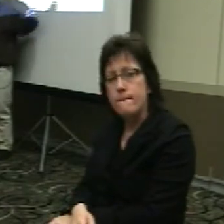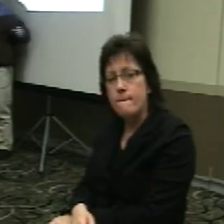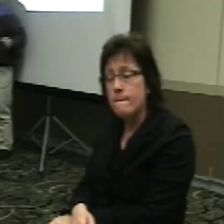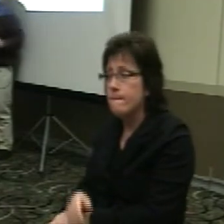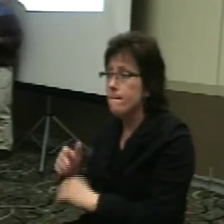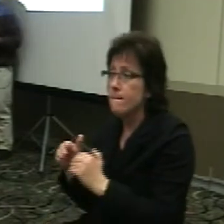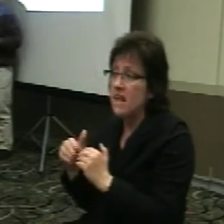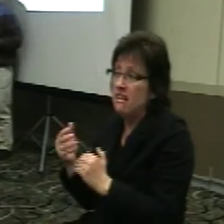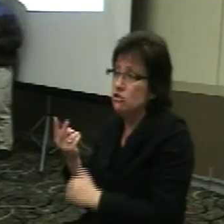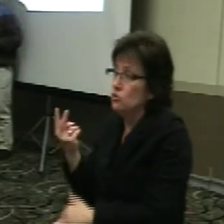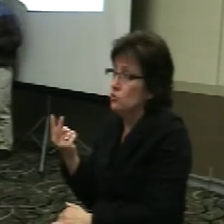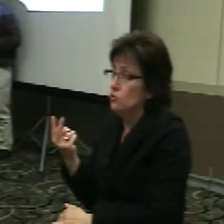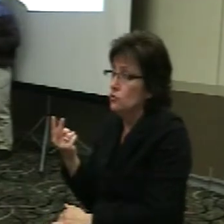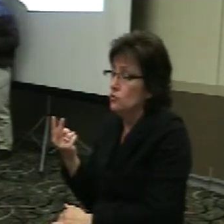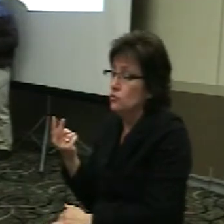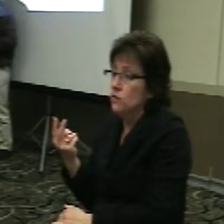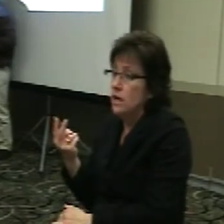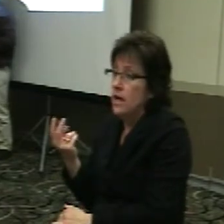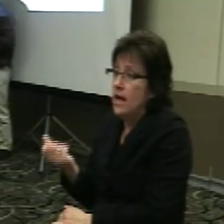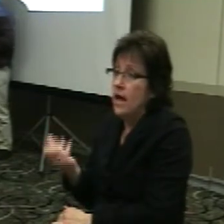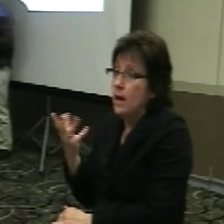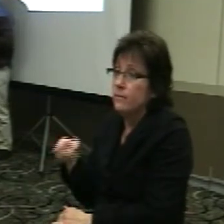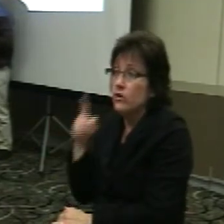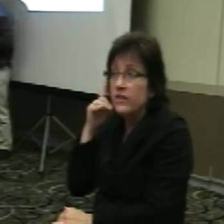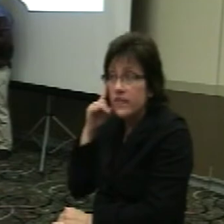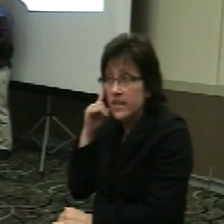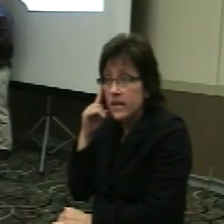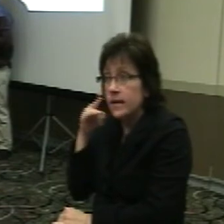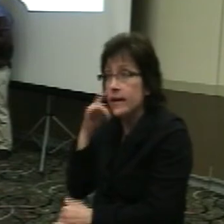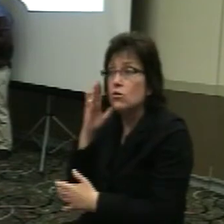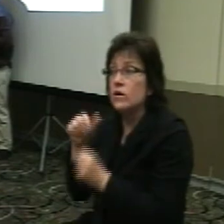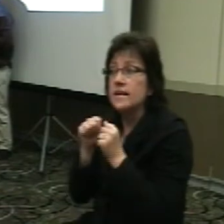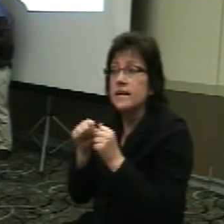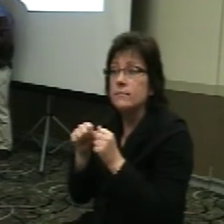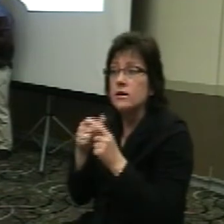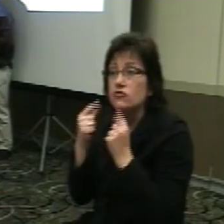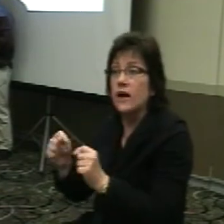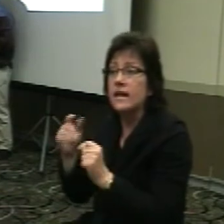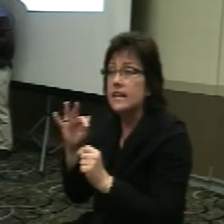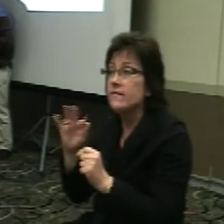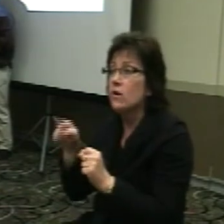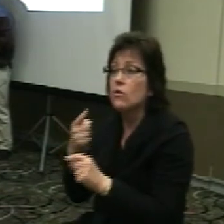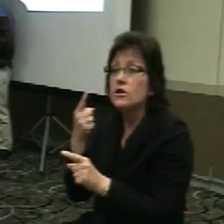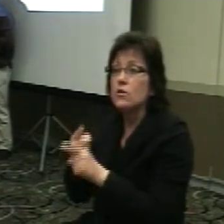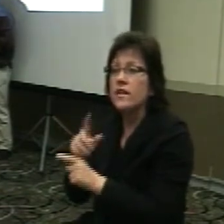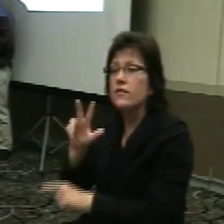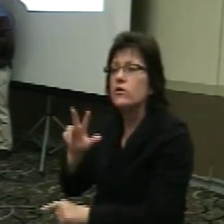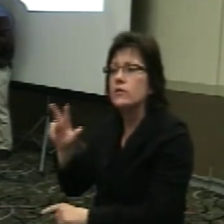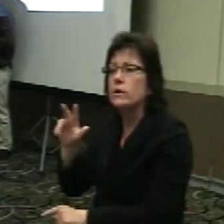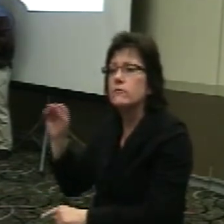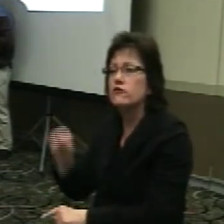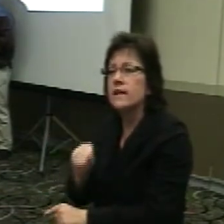At least 2. How many of you think a kid would keep trying if they were only correct 33% of the time?